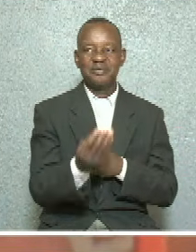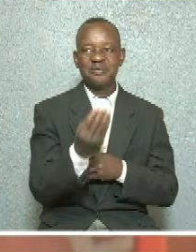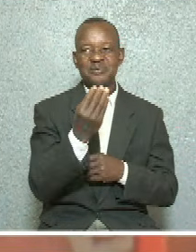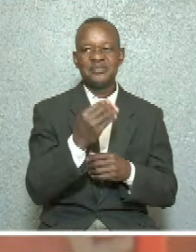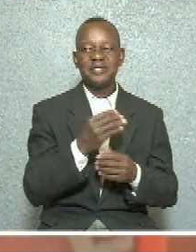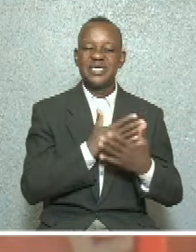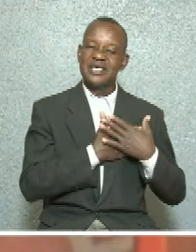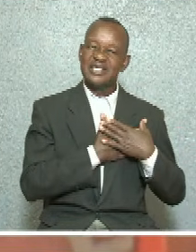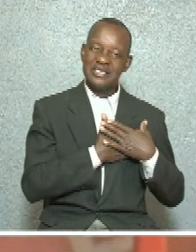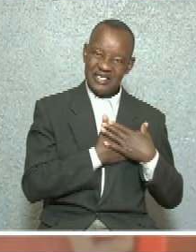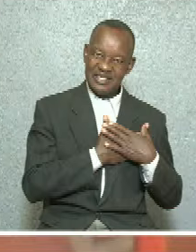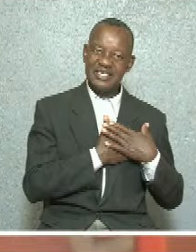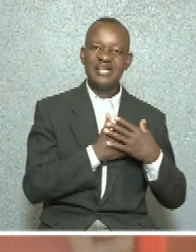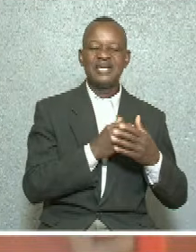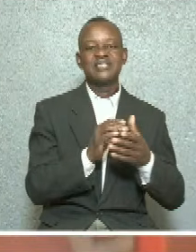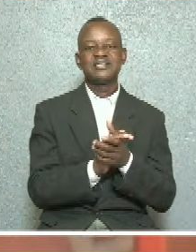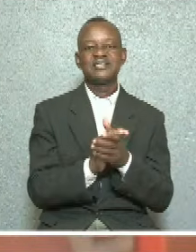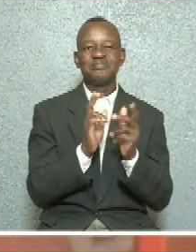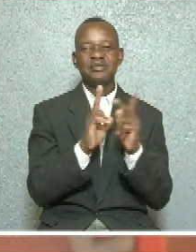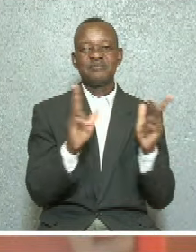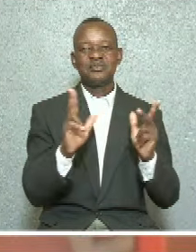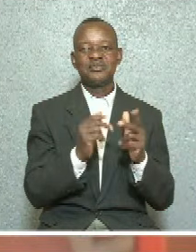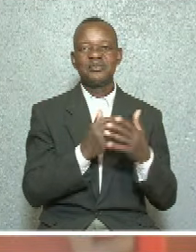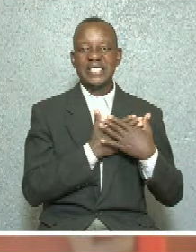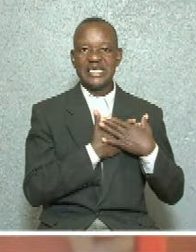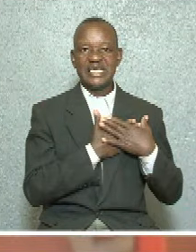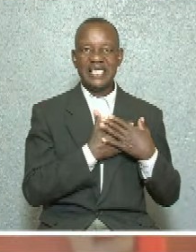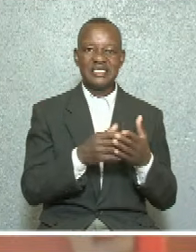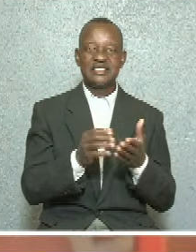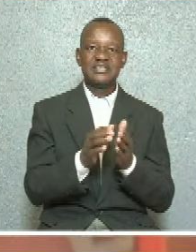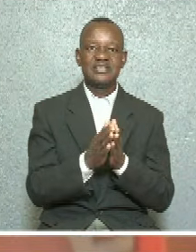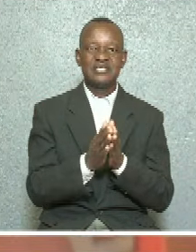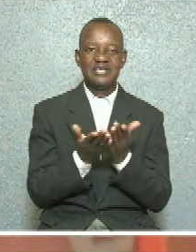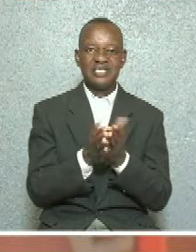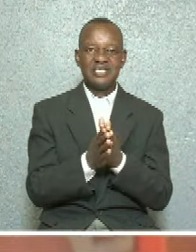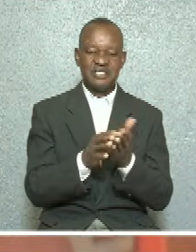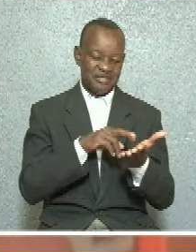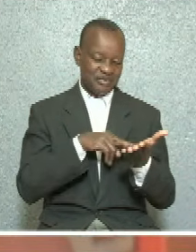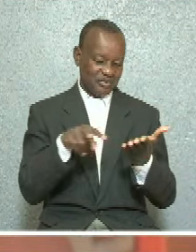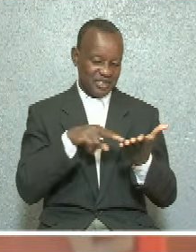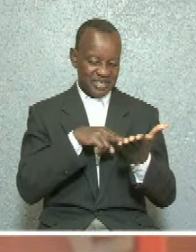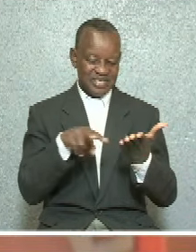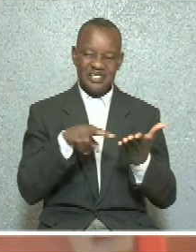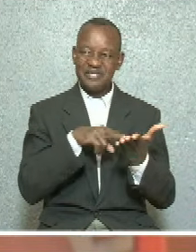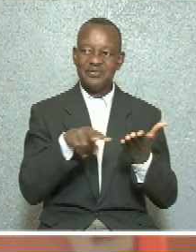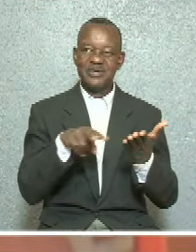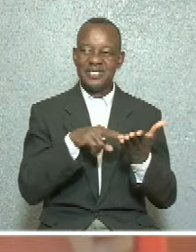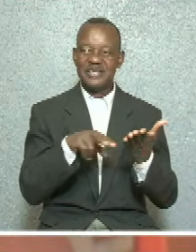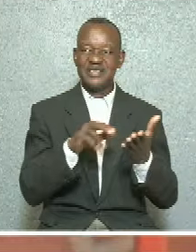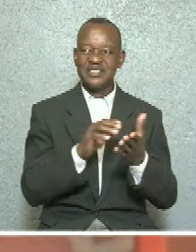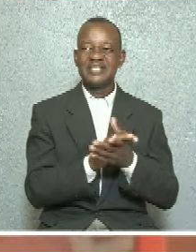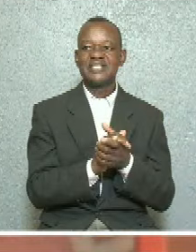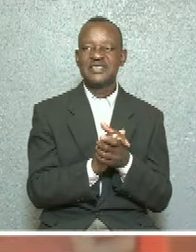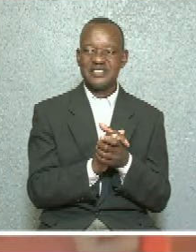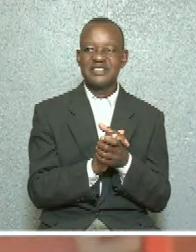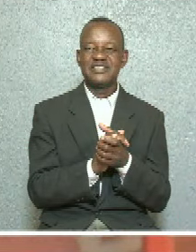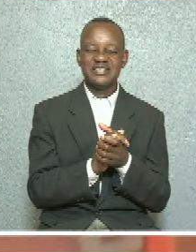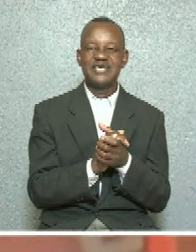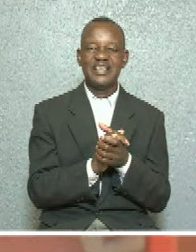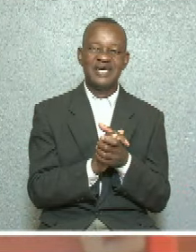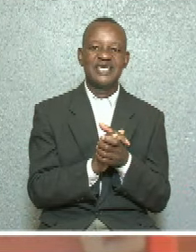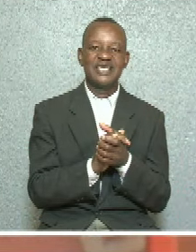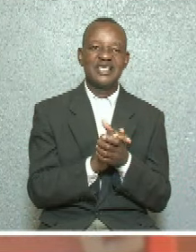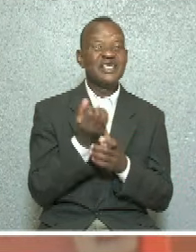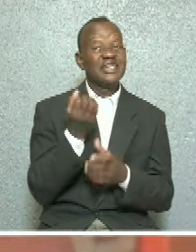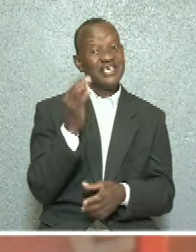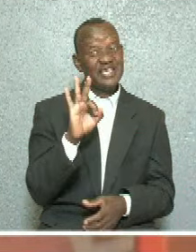reading. So, and the grandchildren enjoyed spending time with him. I think you can see that on YouTube. And he